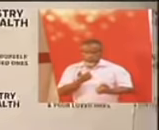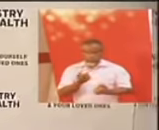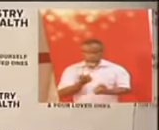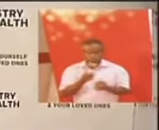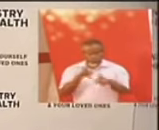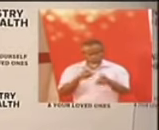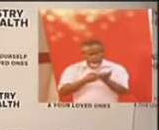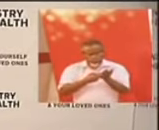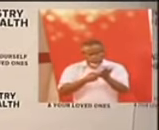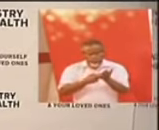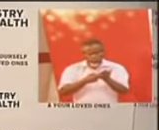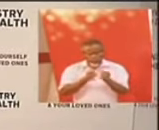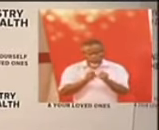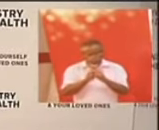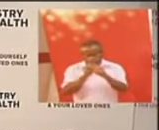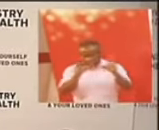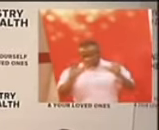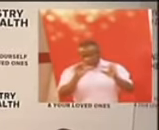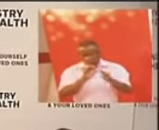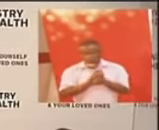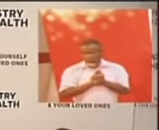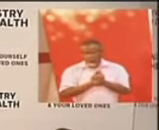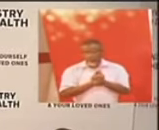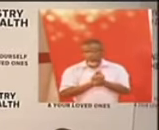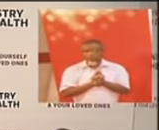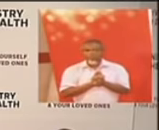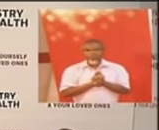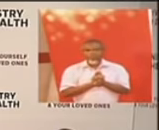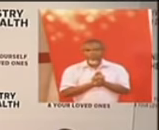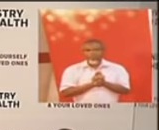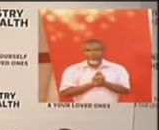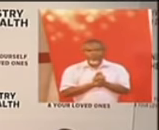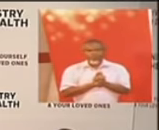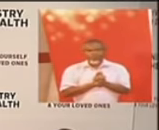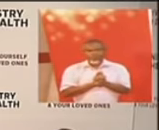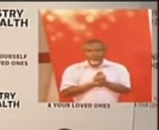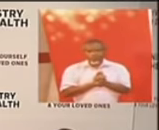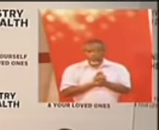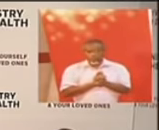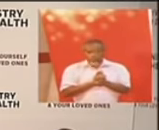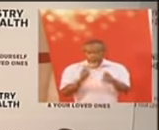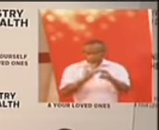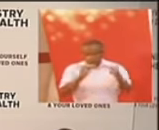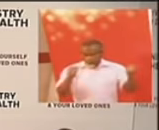Thank you very much, CMO. And we move to Newsday, please. Newsday, we're ready for your questions now.